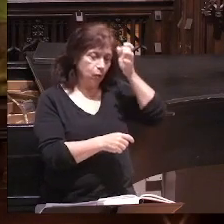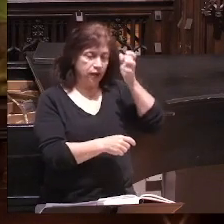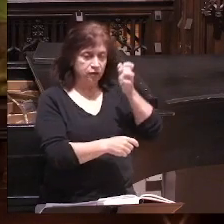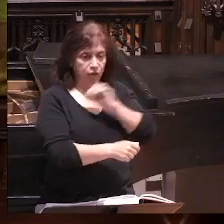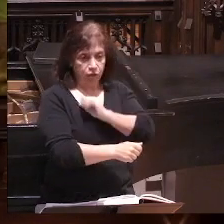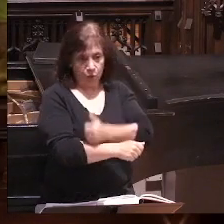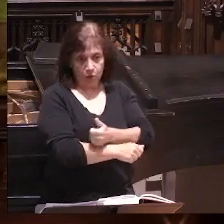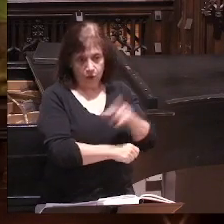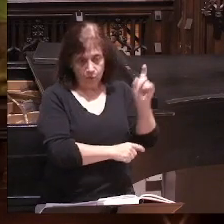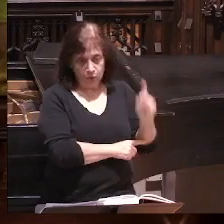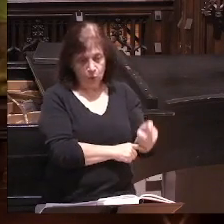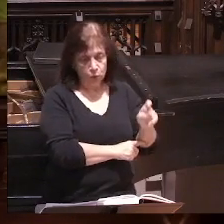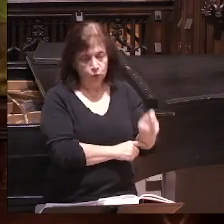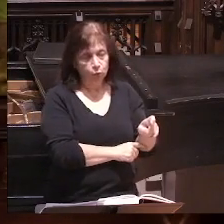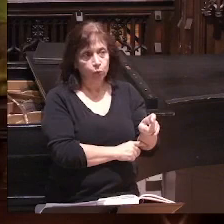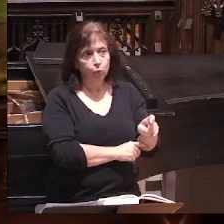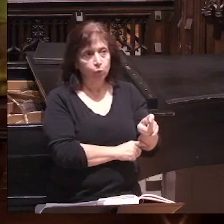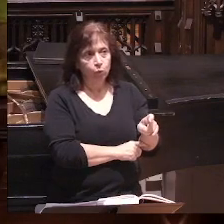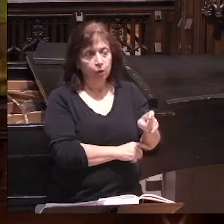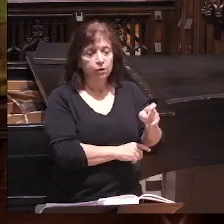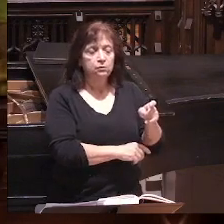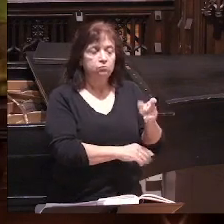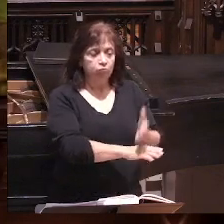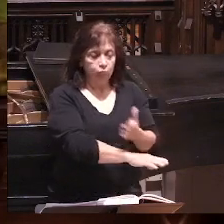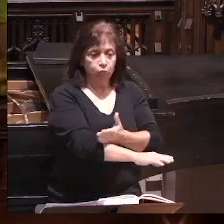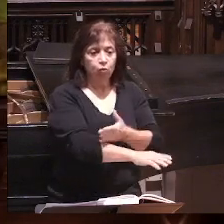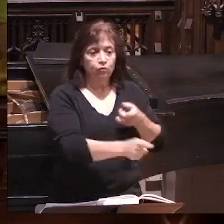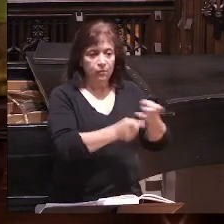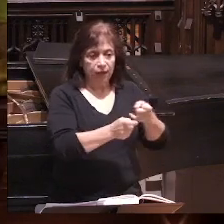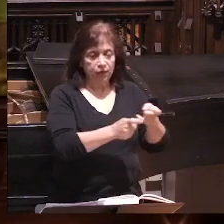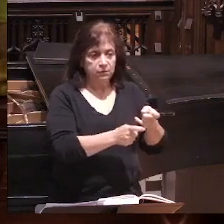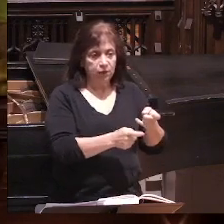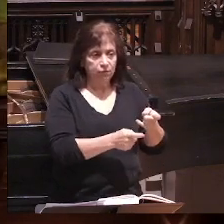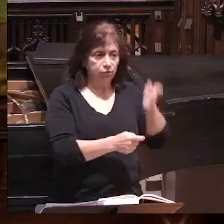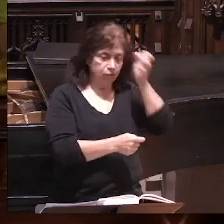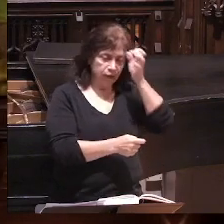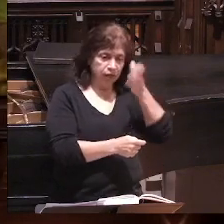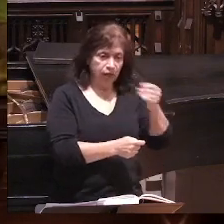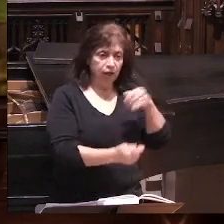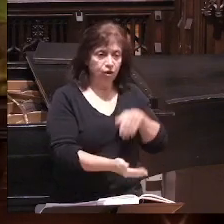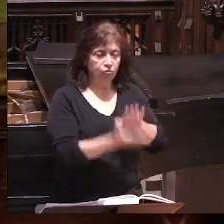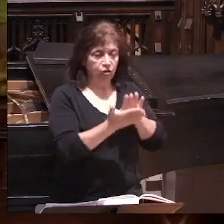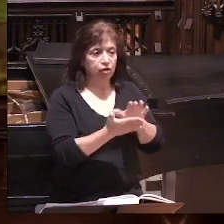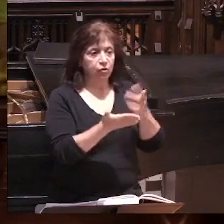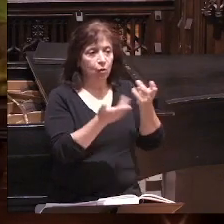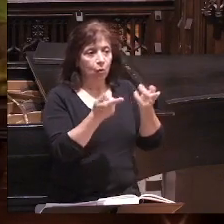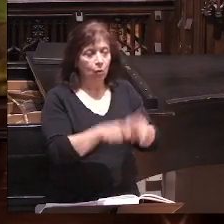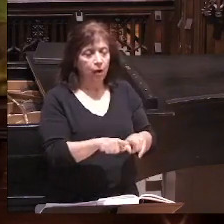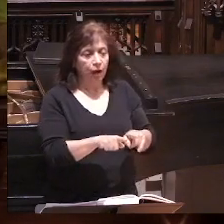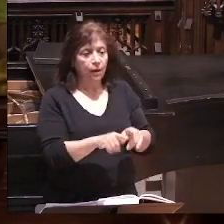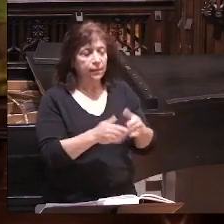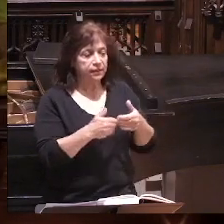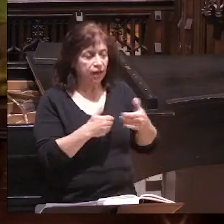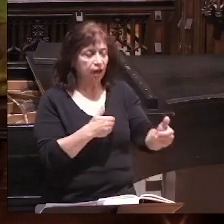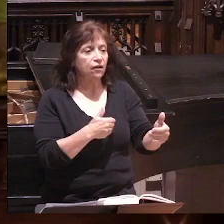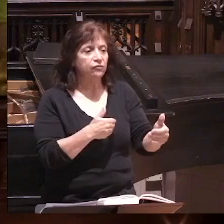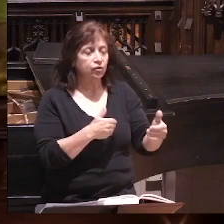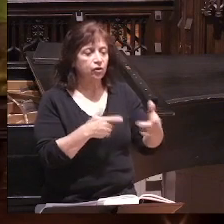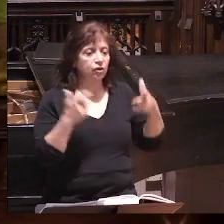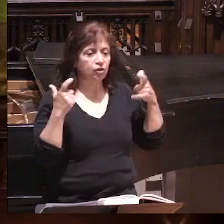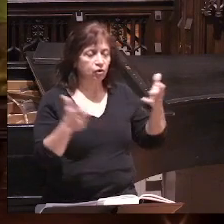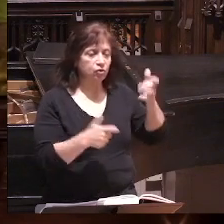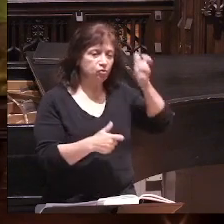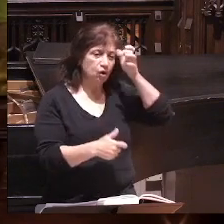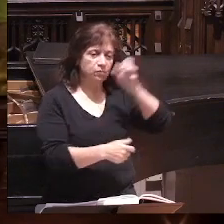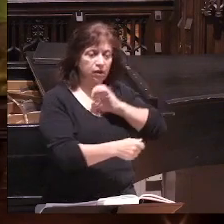was supposed to better manage waste and address what happens now after the closing of the huge